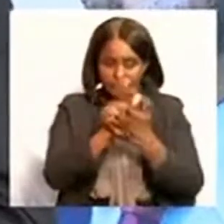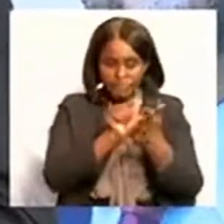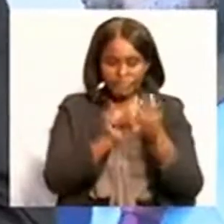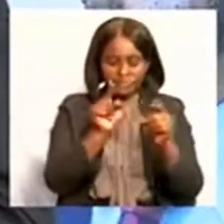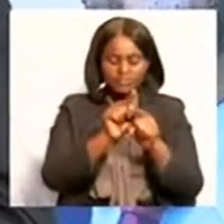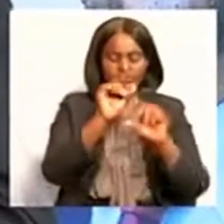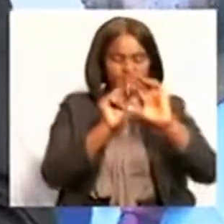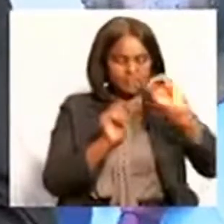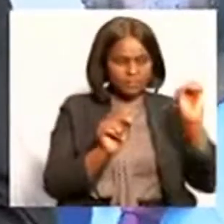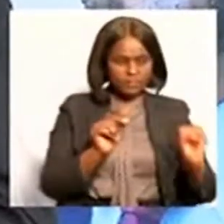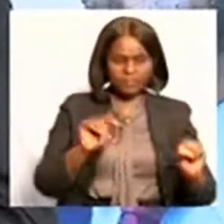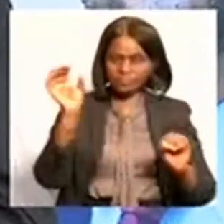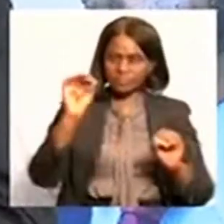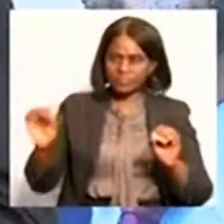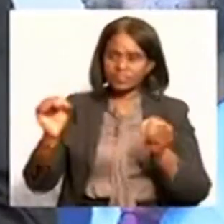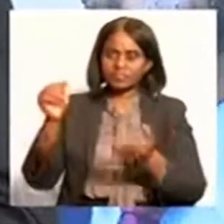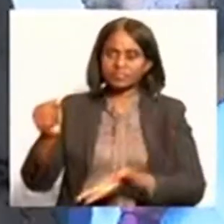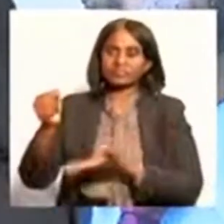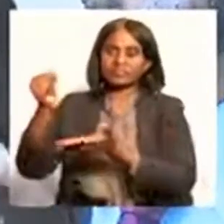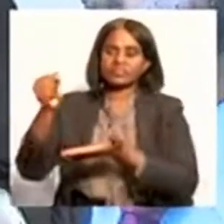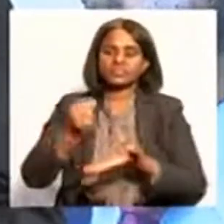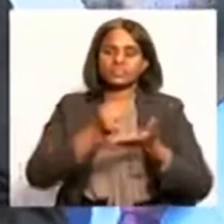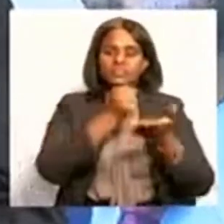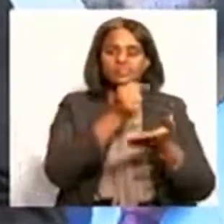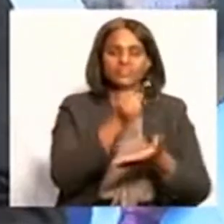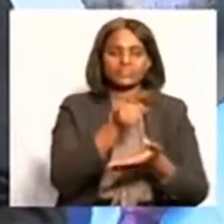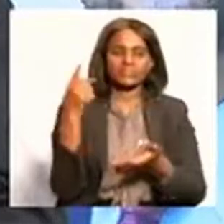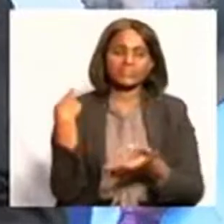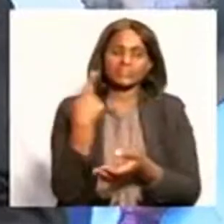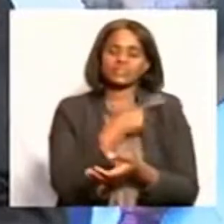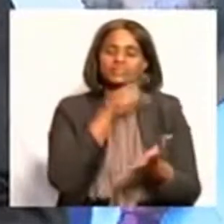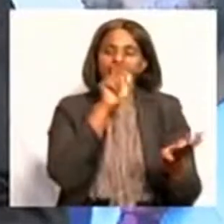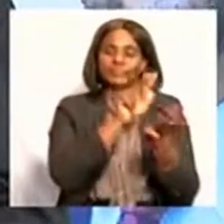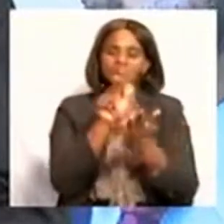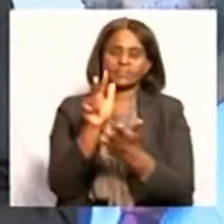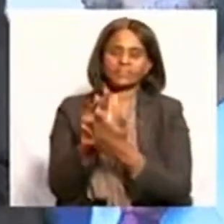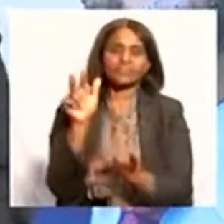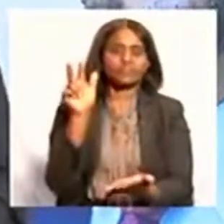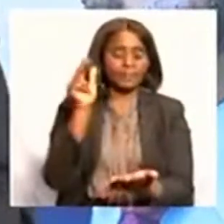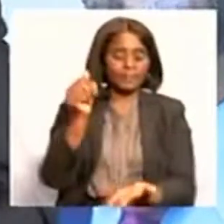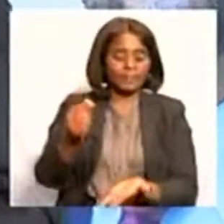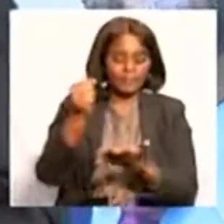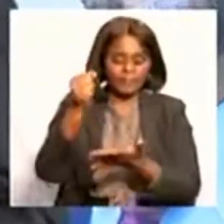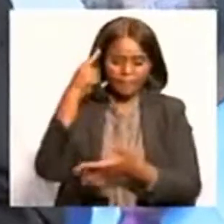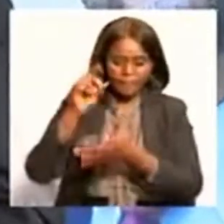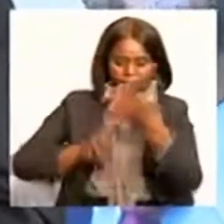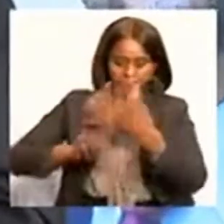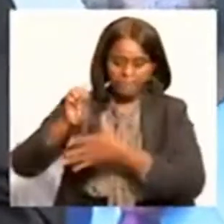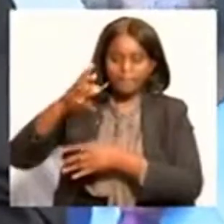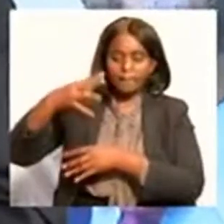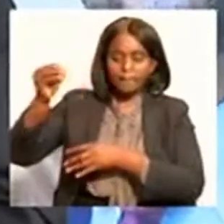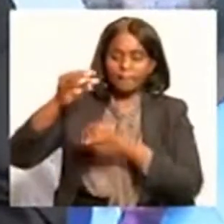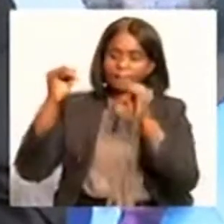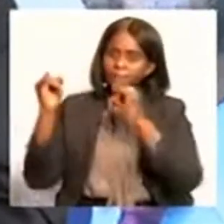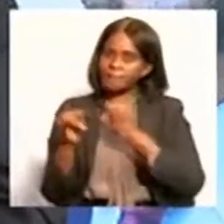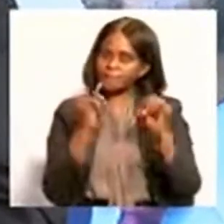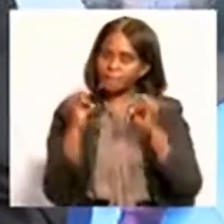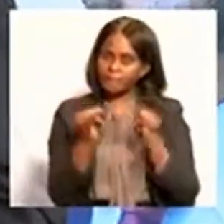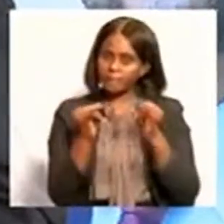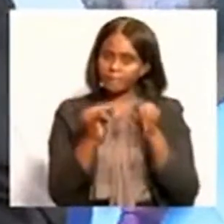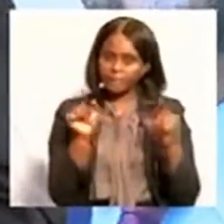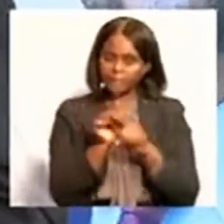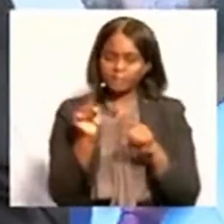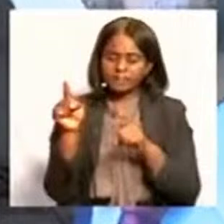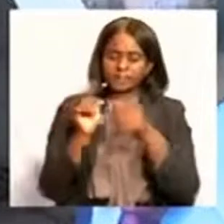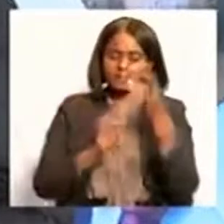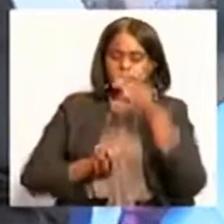Act, which is the budget. So Parliament will approve the budget for the Executive to go and implement. The